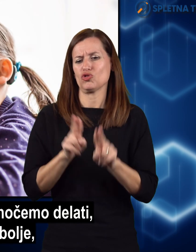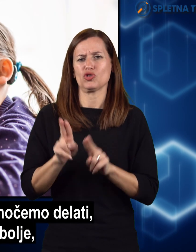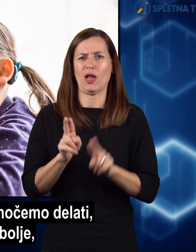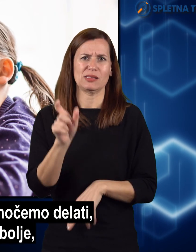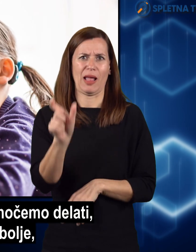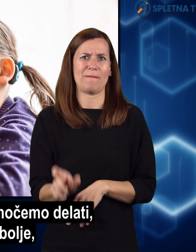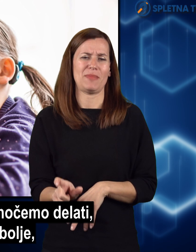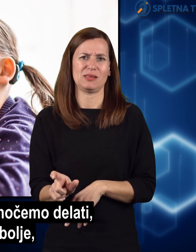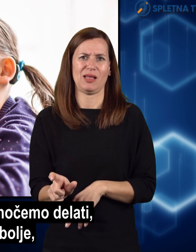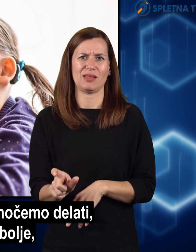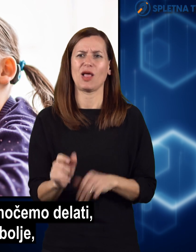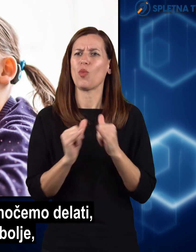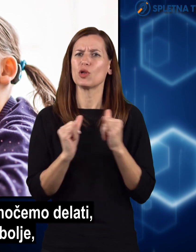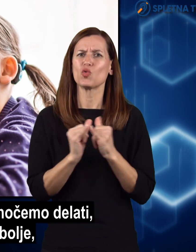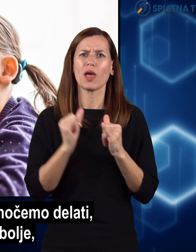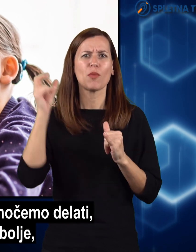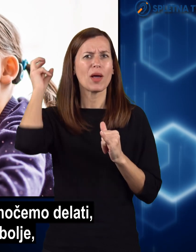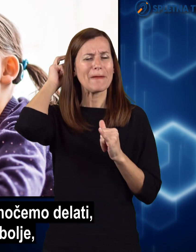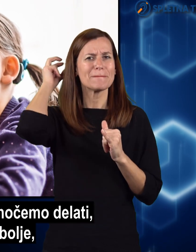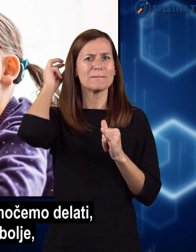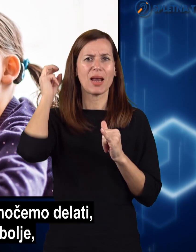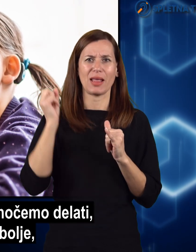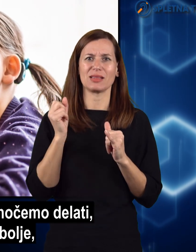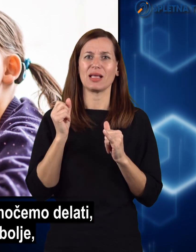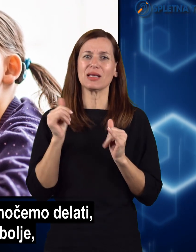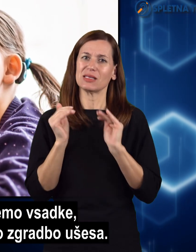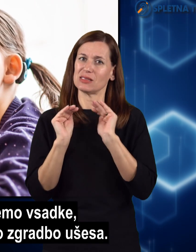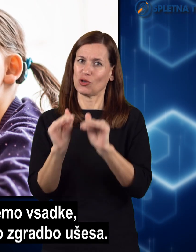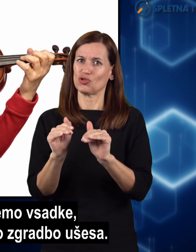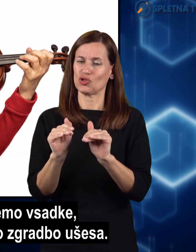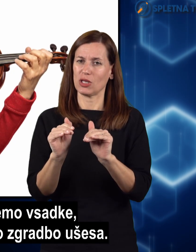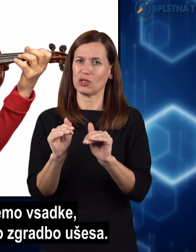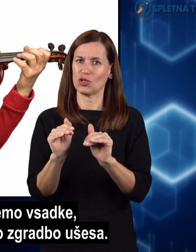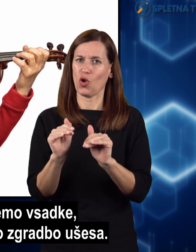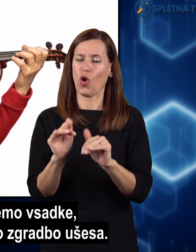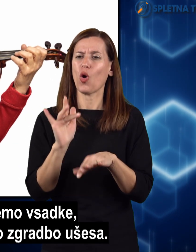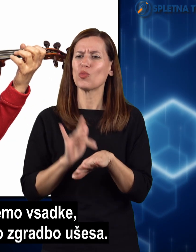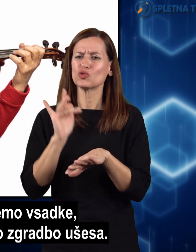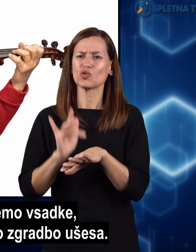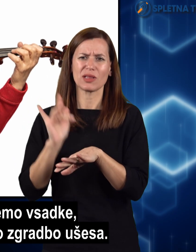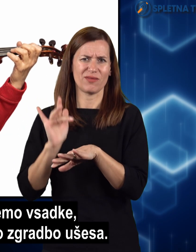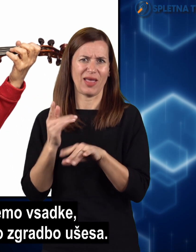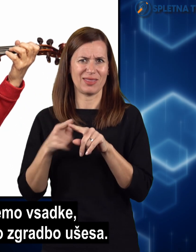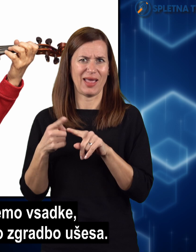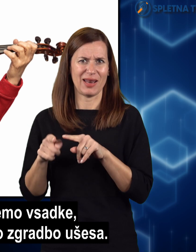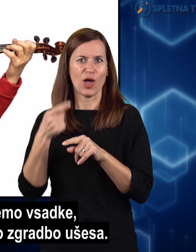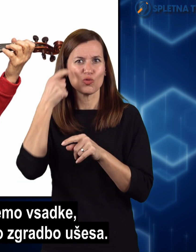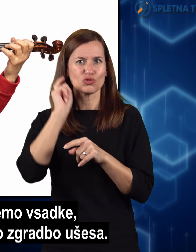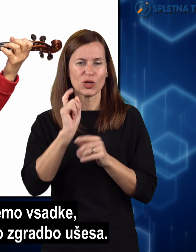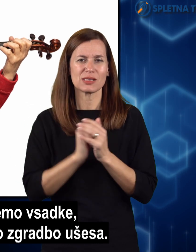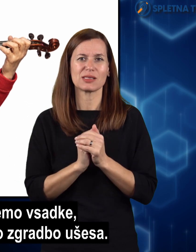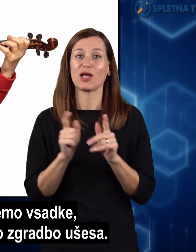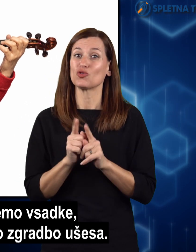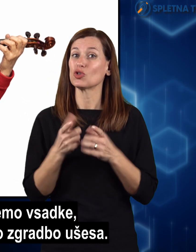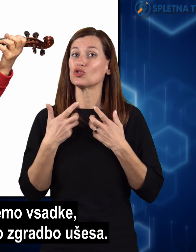We want to do best by our patient by designing implants that protect the